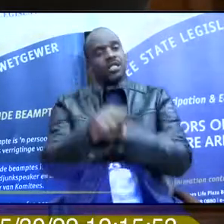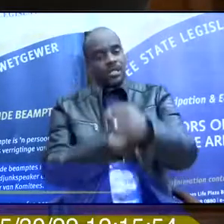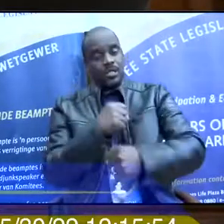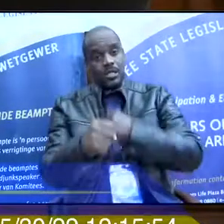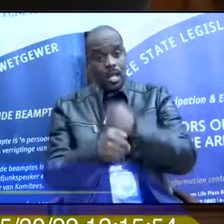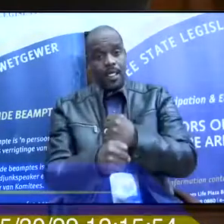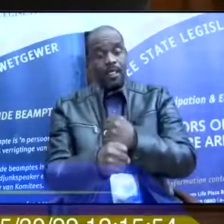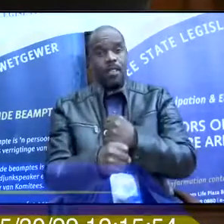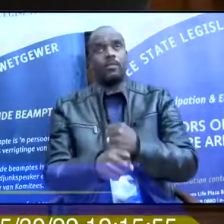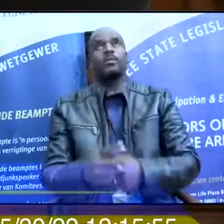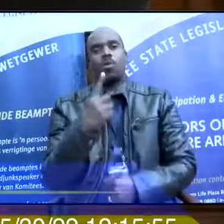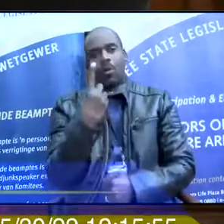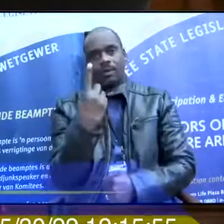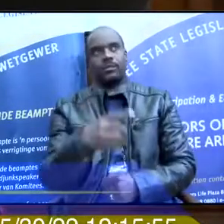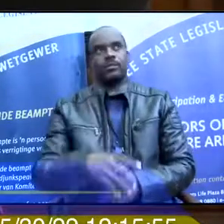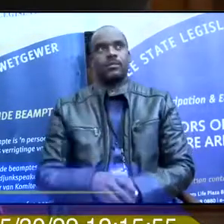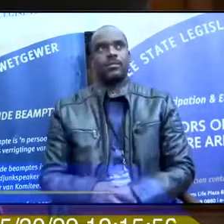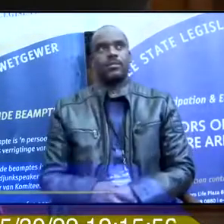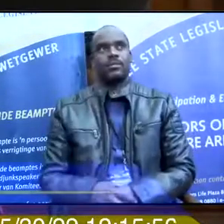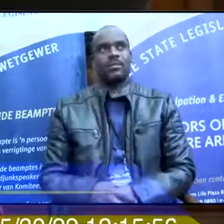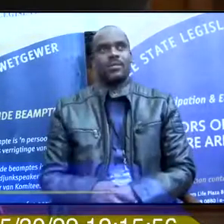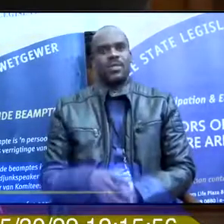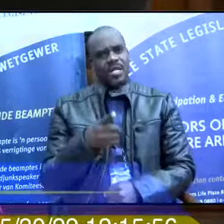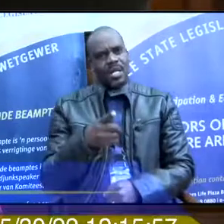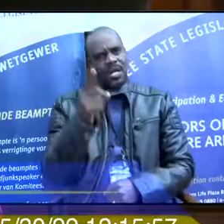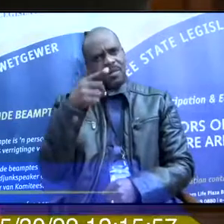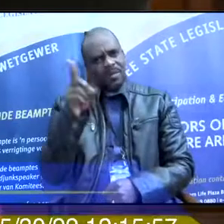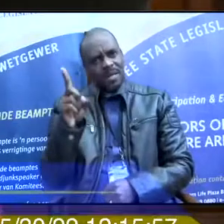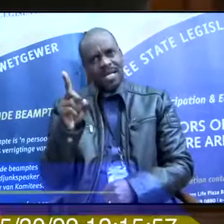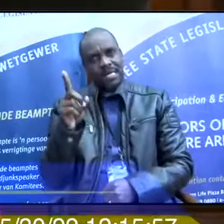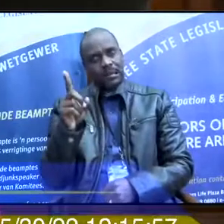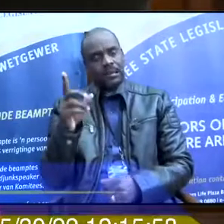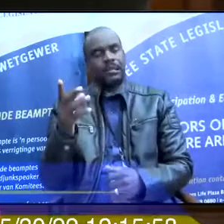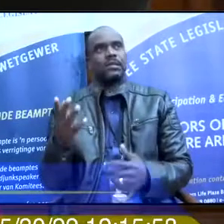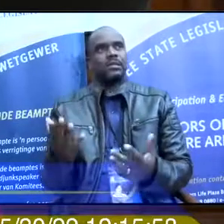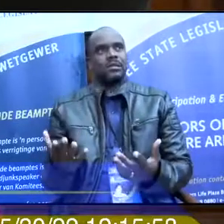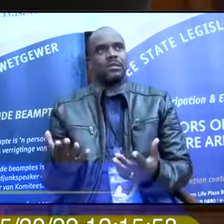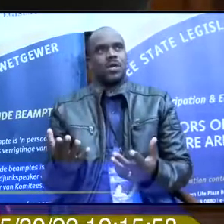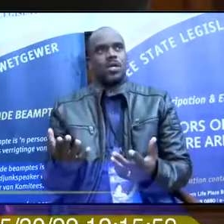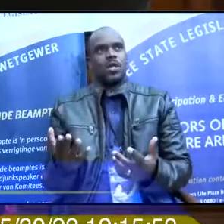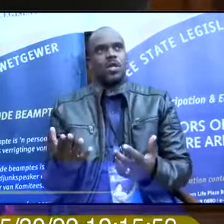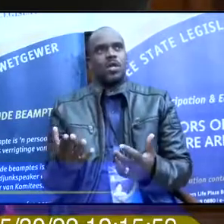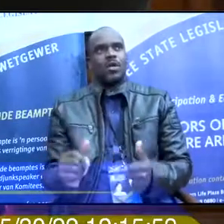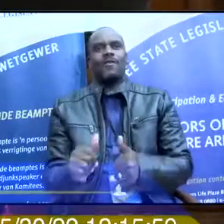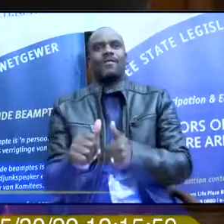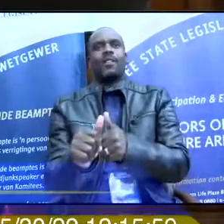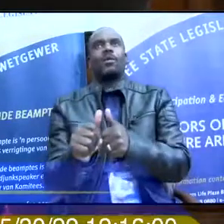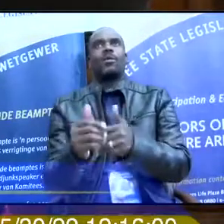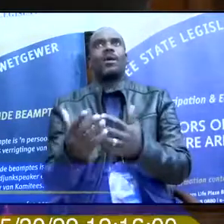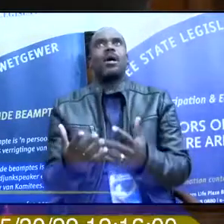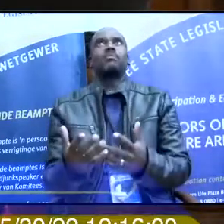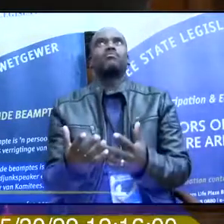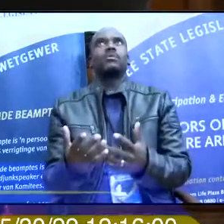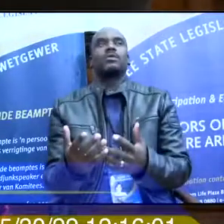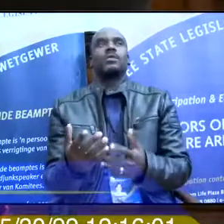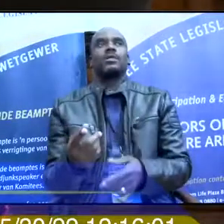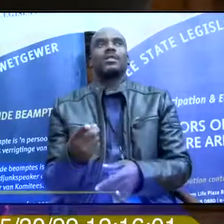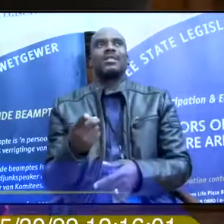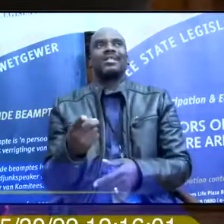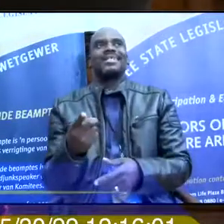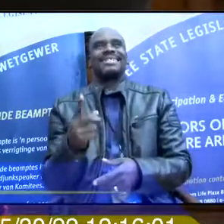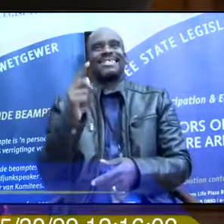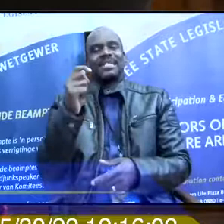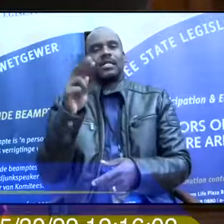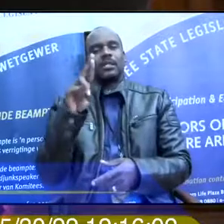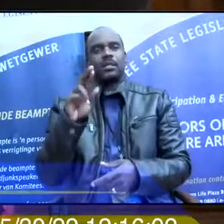the ceo that cannot be correct and when you follow that up you then told that the trend in